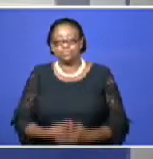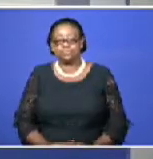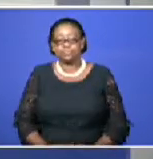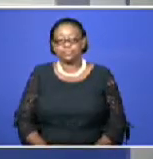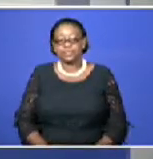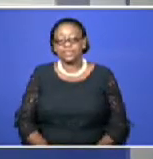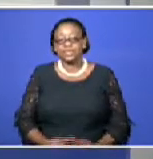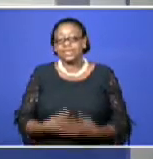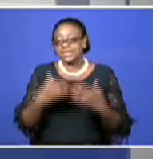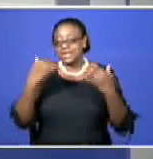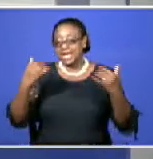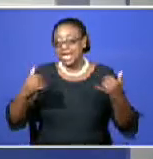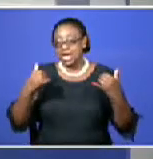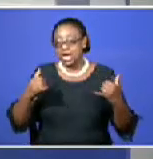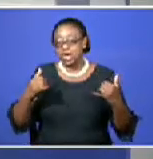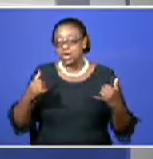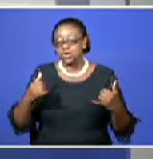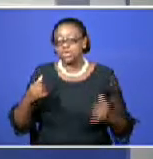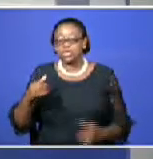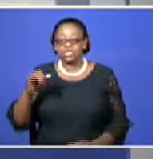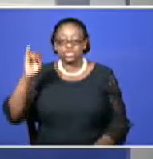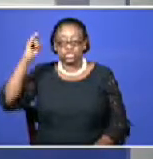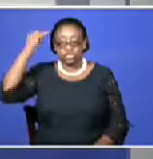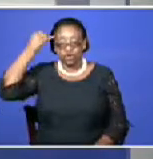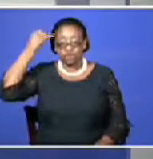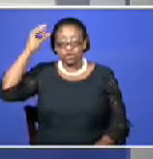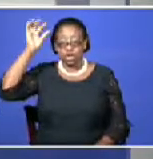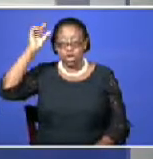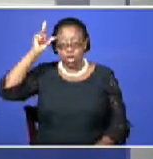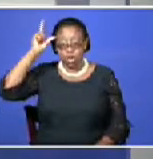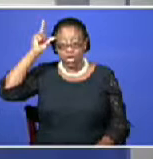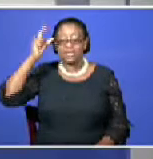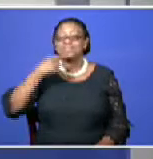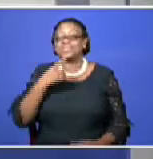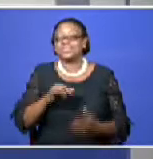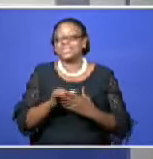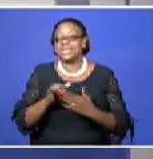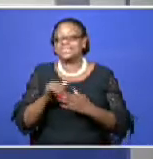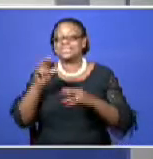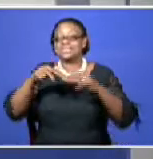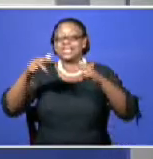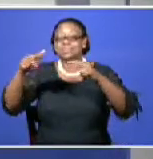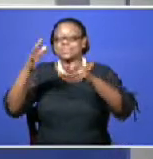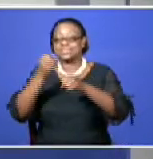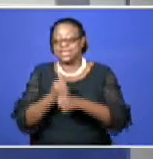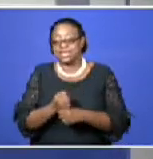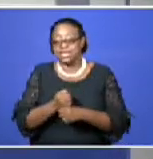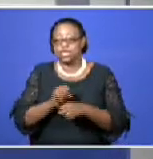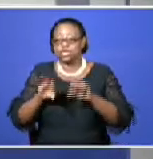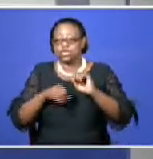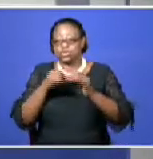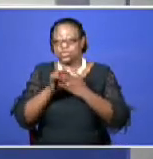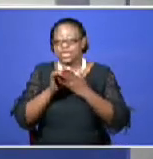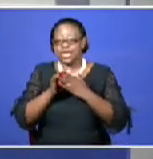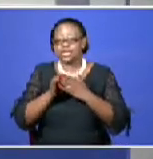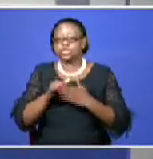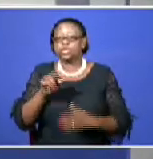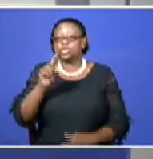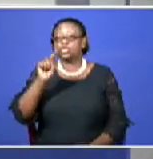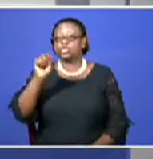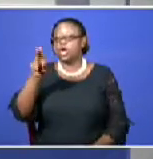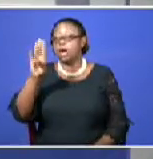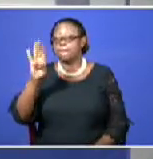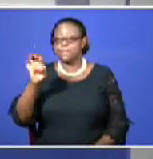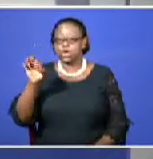Well, Education Minister the Honorable Jeffrey Lloyd says all steps are being taken to ensure that there is no spread of